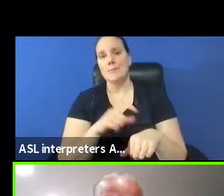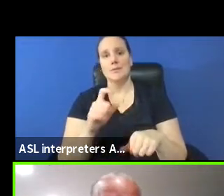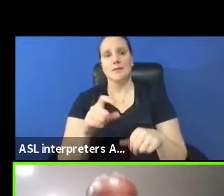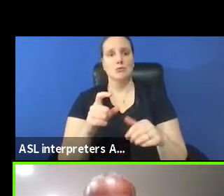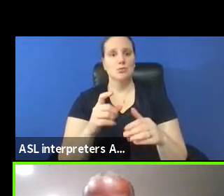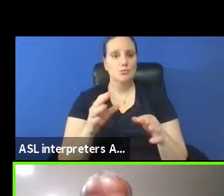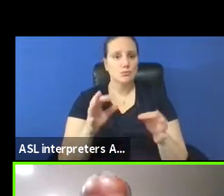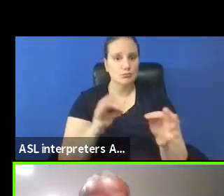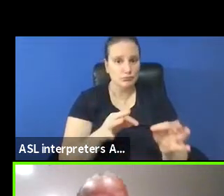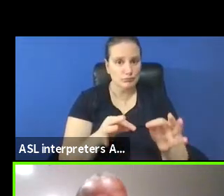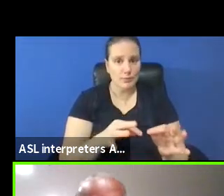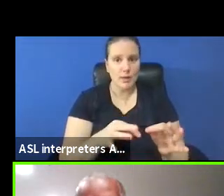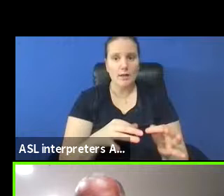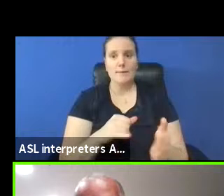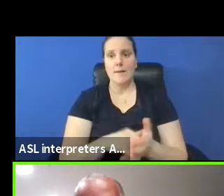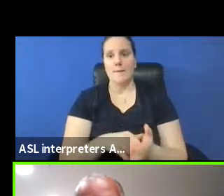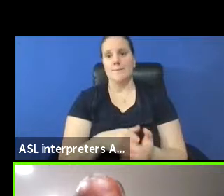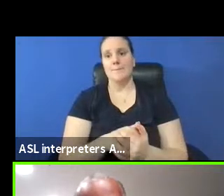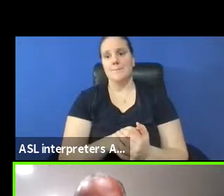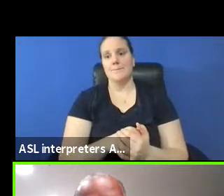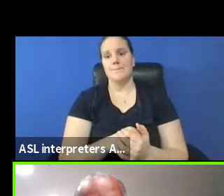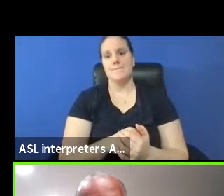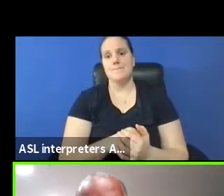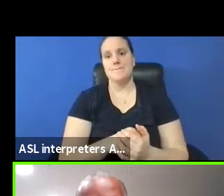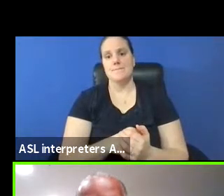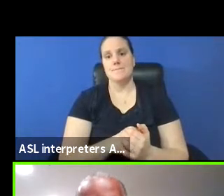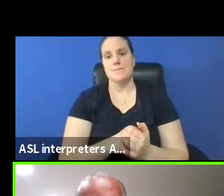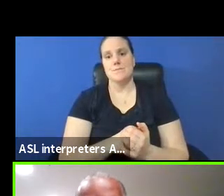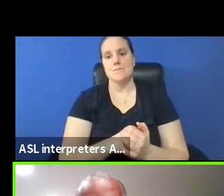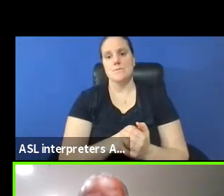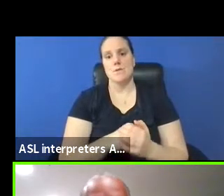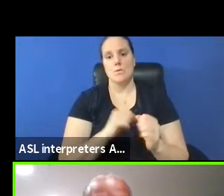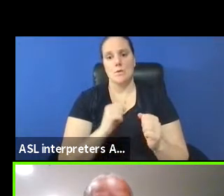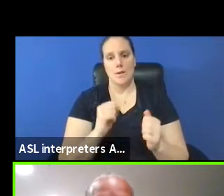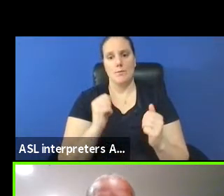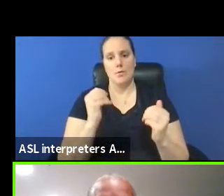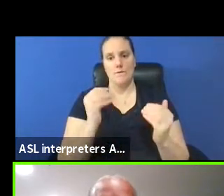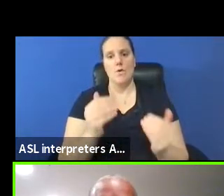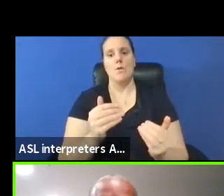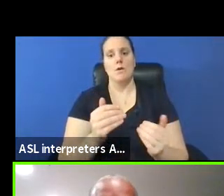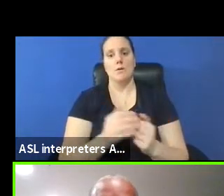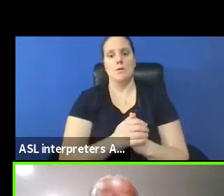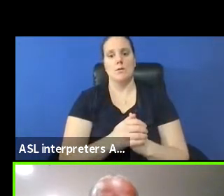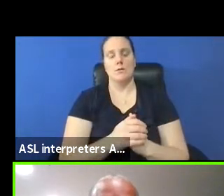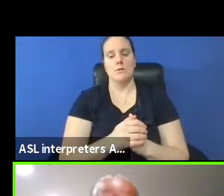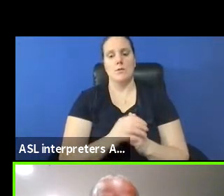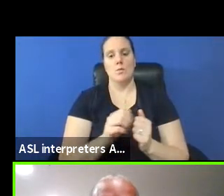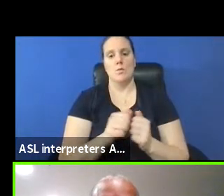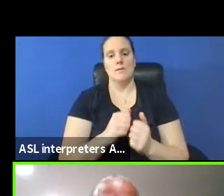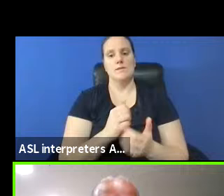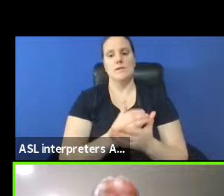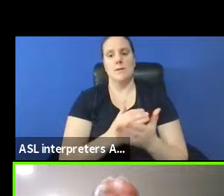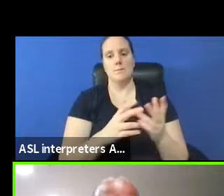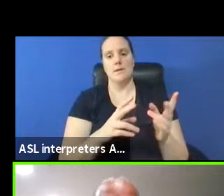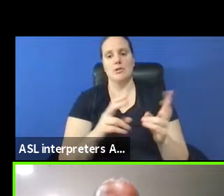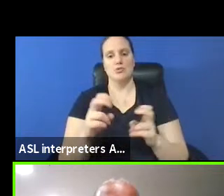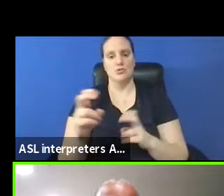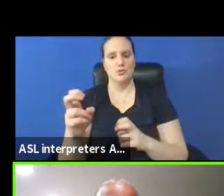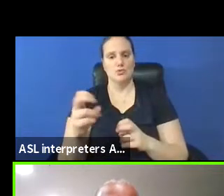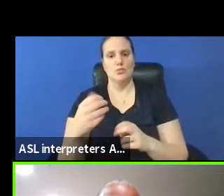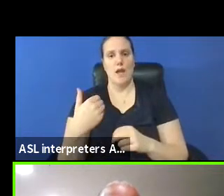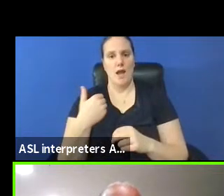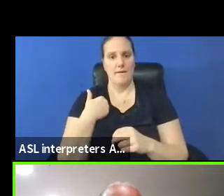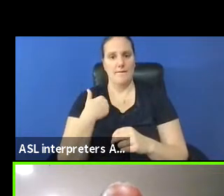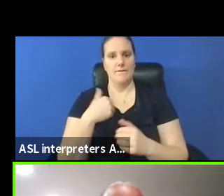it down and explain it, and so we can move forward with some of the issues we have on the plate before